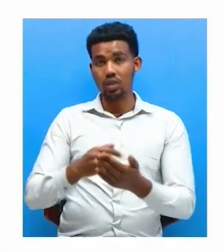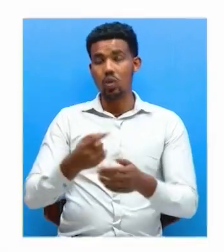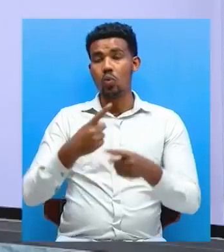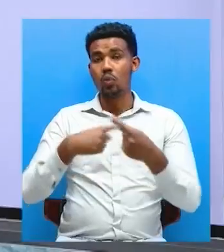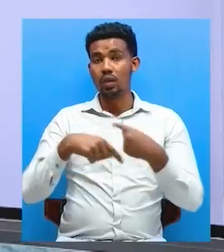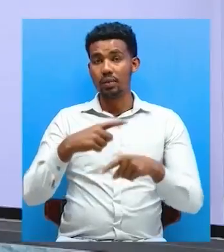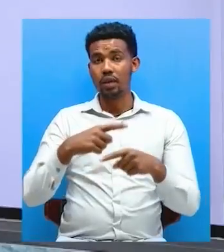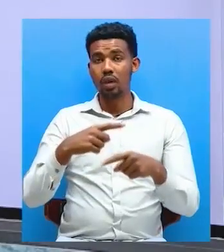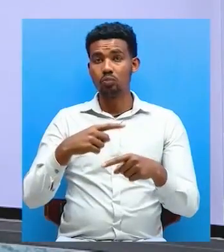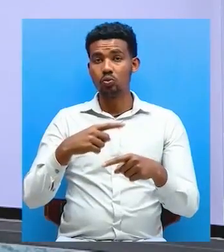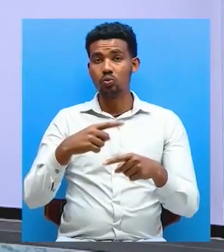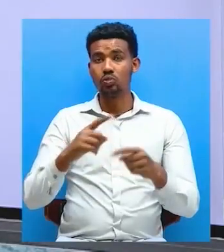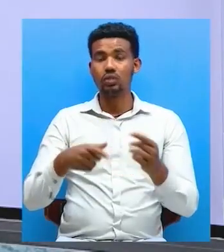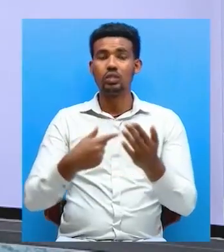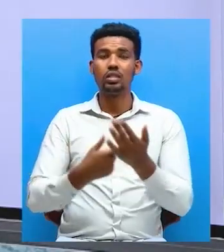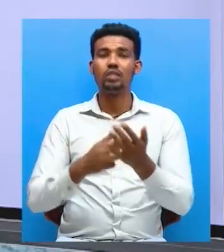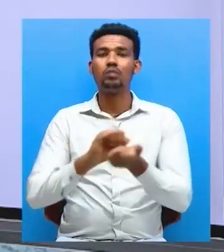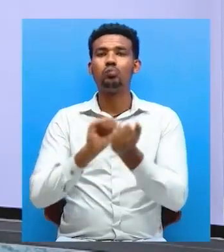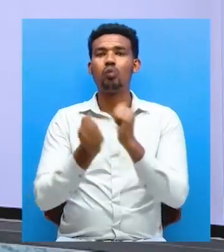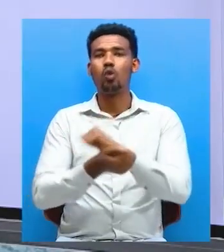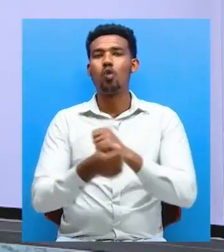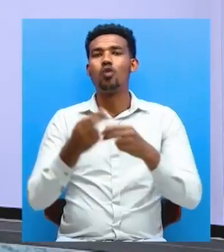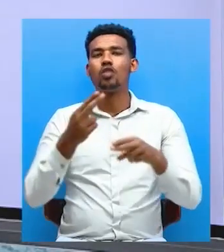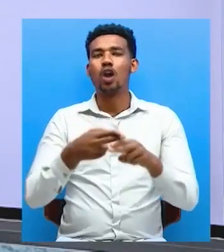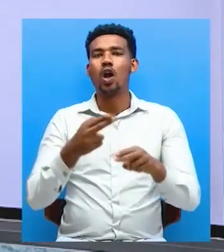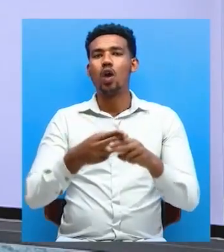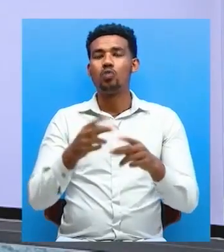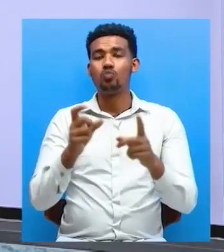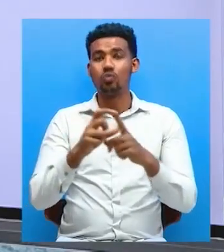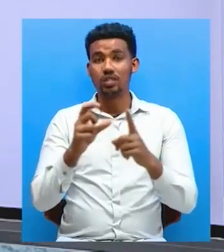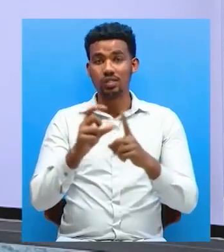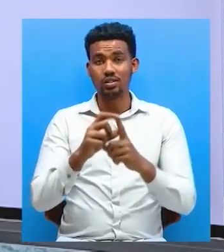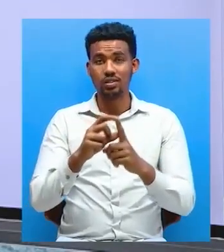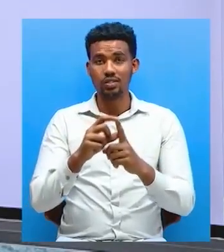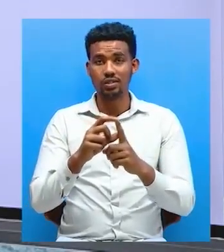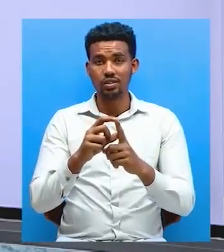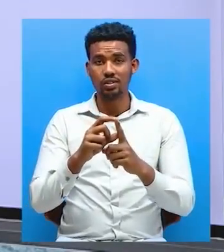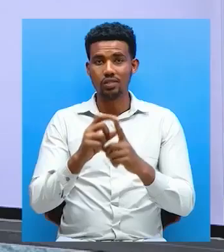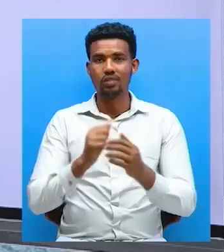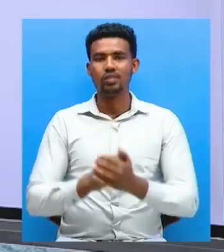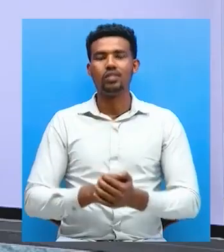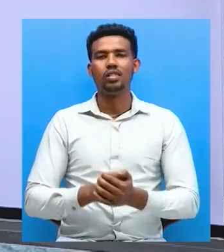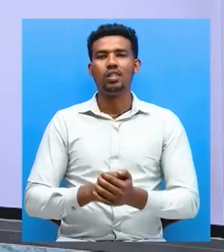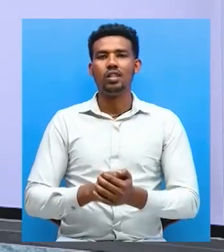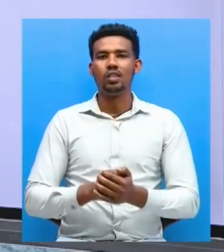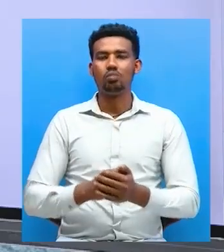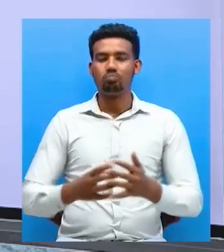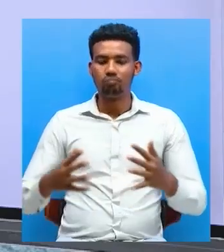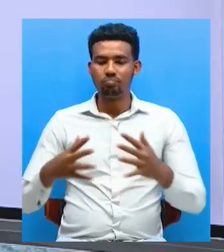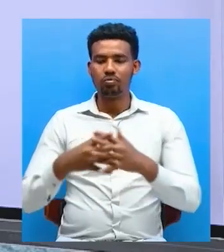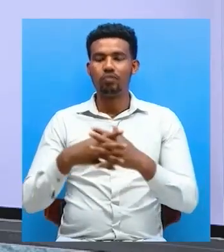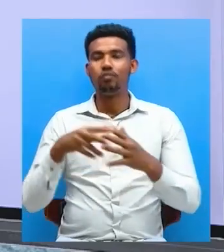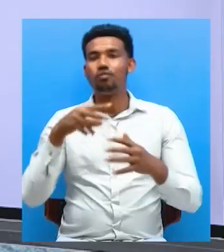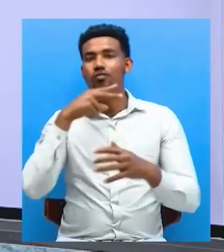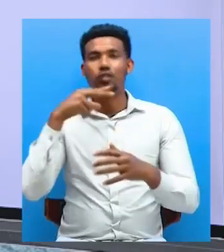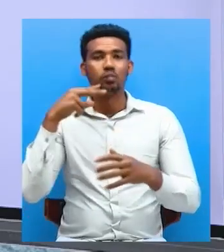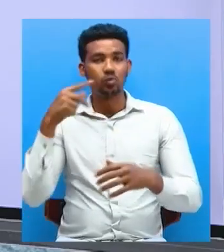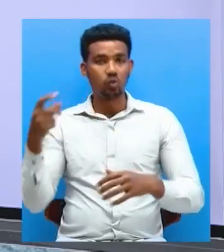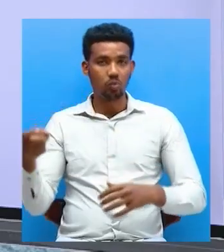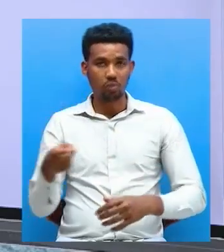to these pronoun words, let us combine with verb to be. So, the